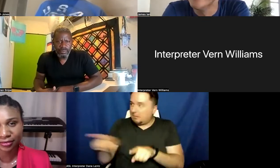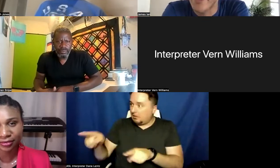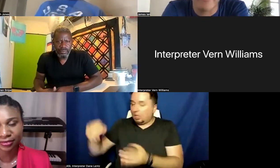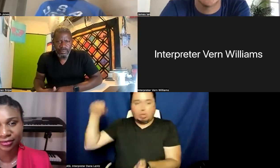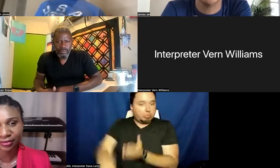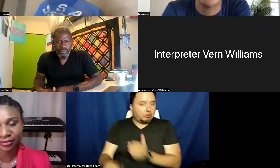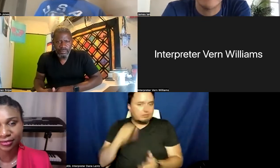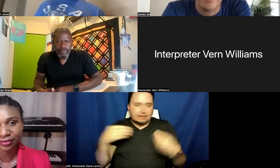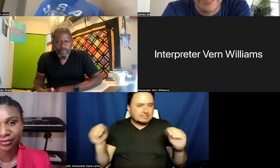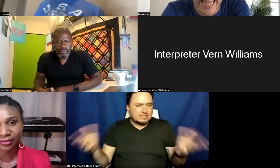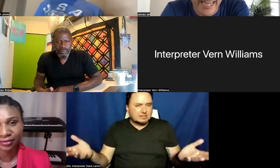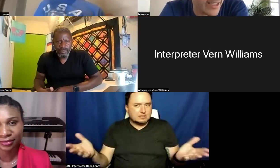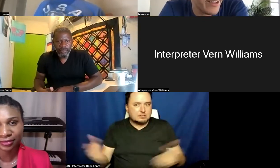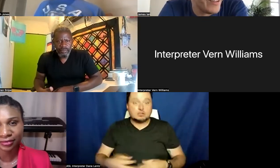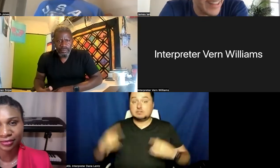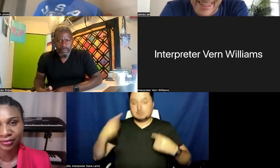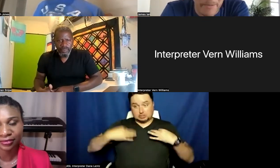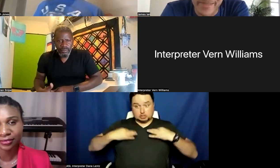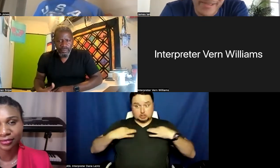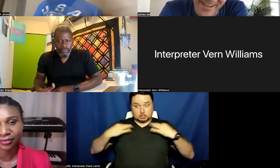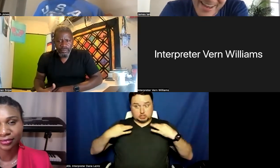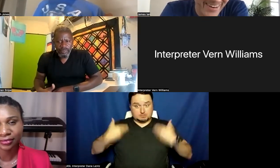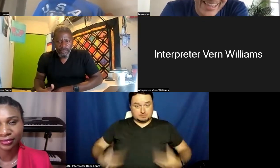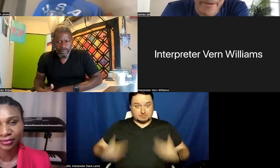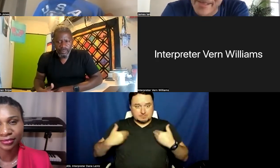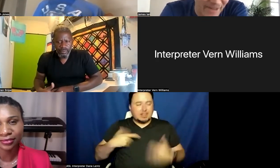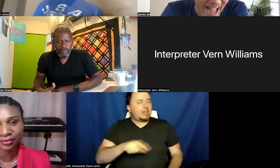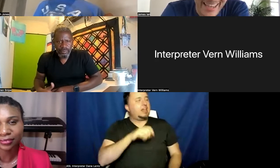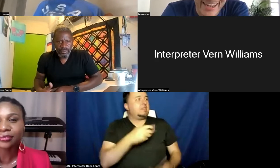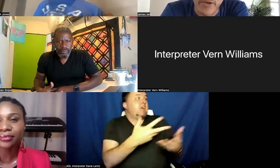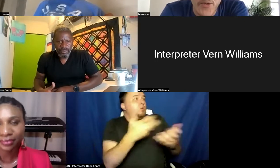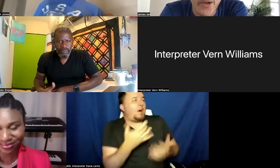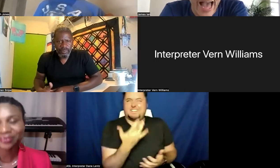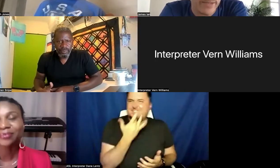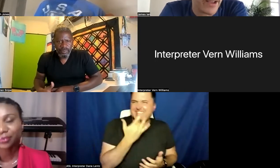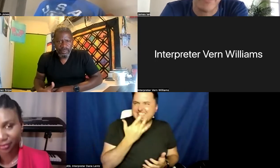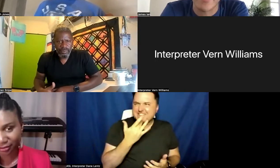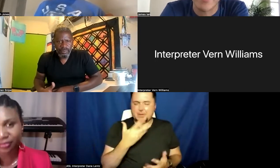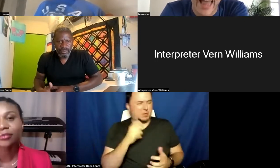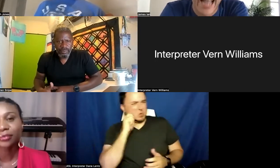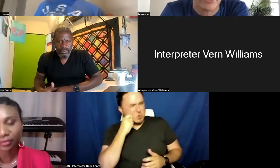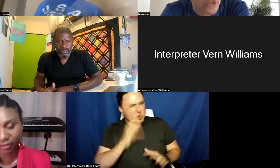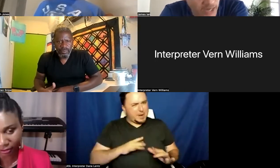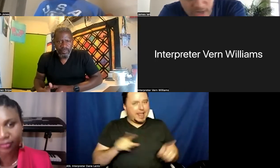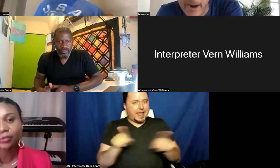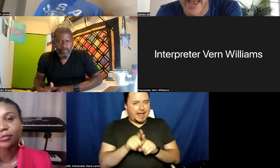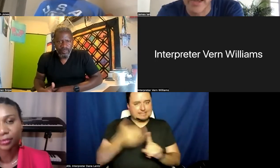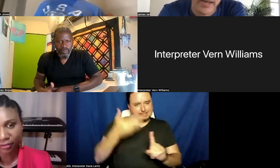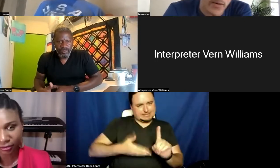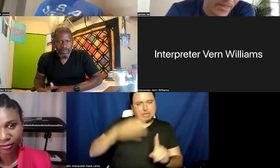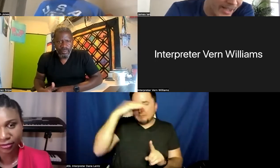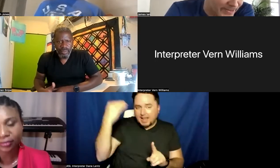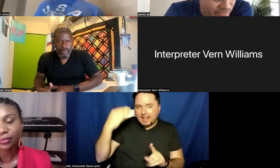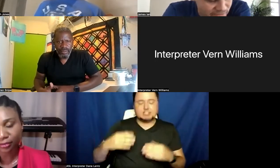so the shirt to me is like, they want the flavor, they want the Black, the cool aspects of being Black, the street